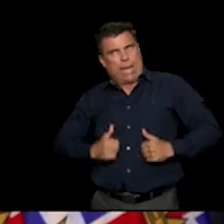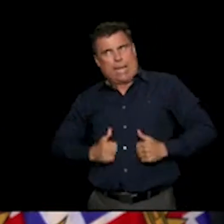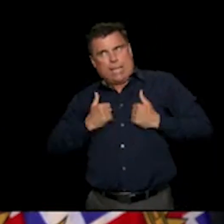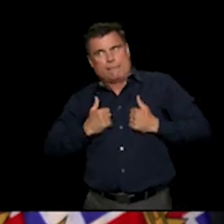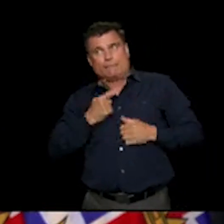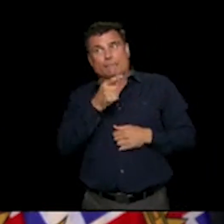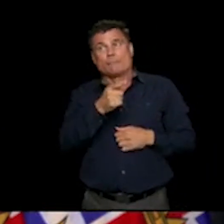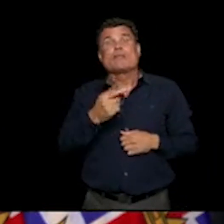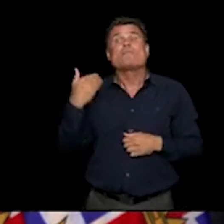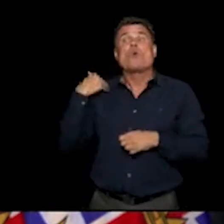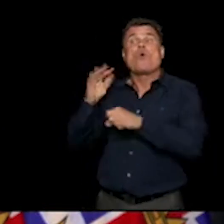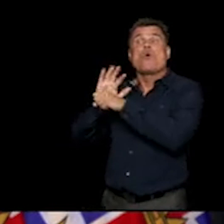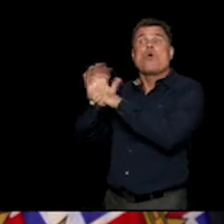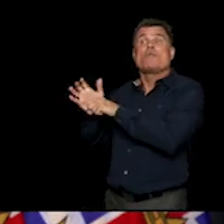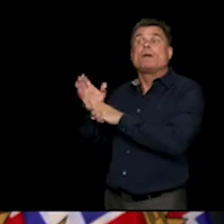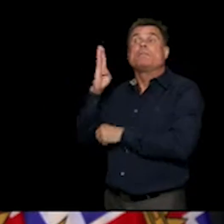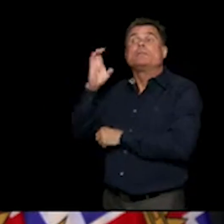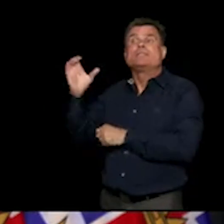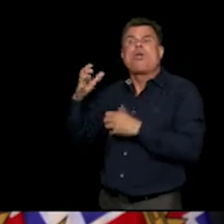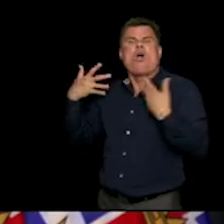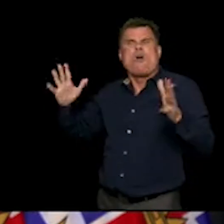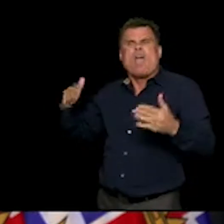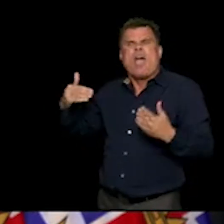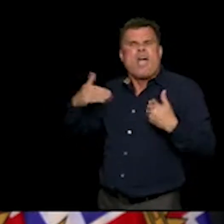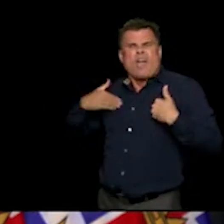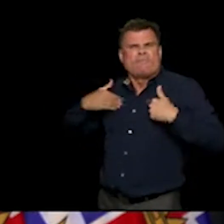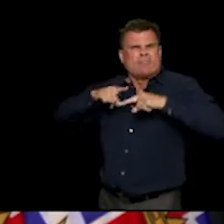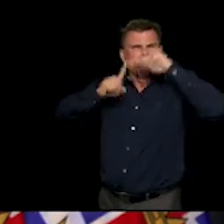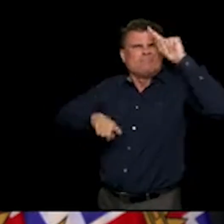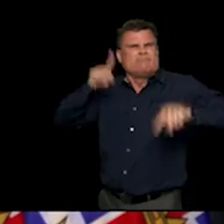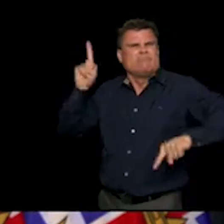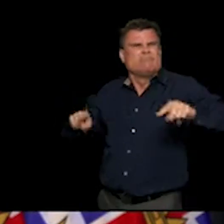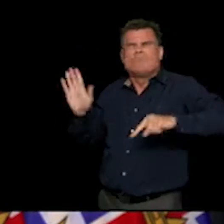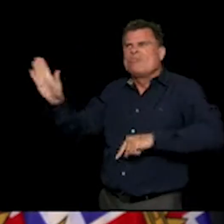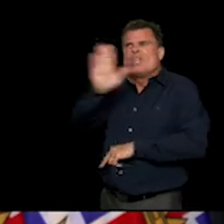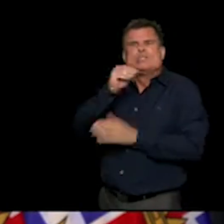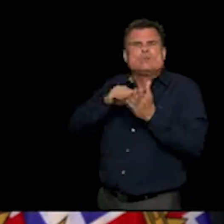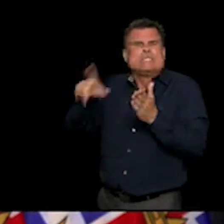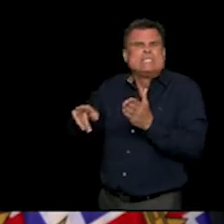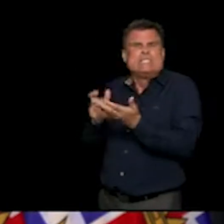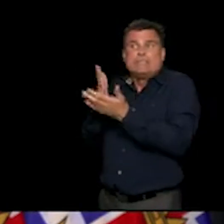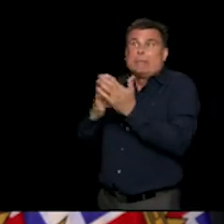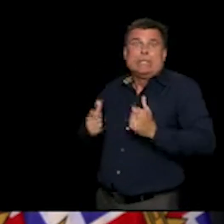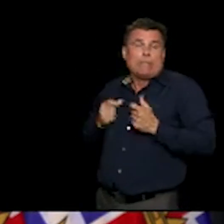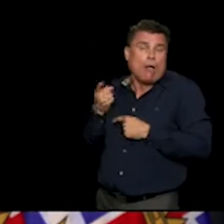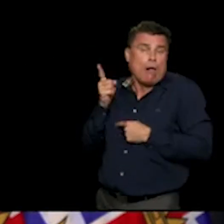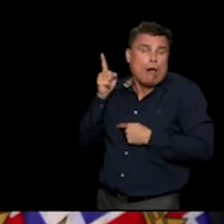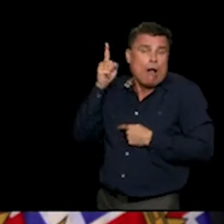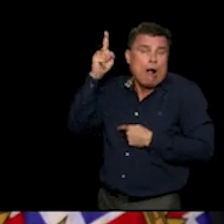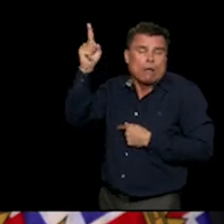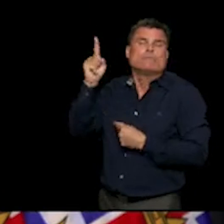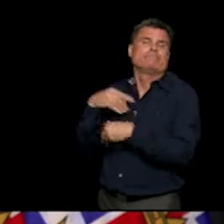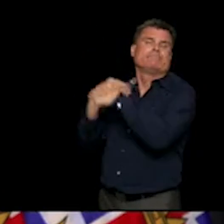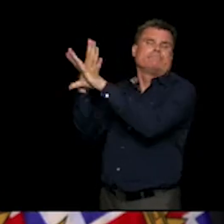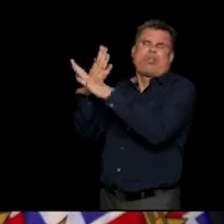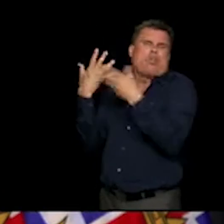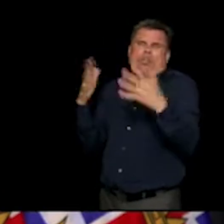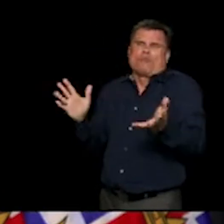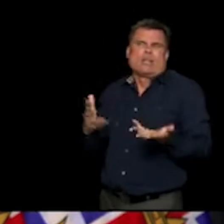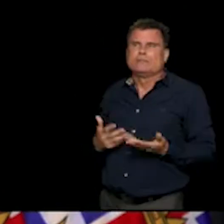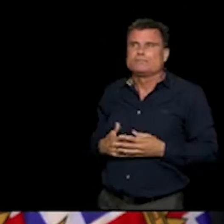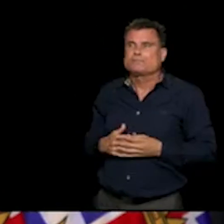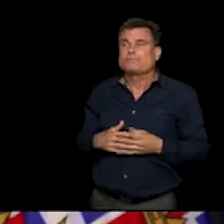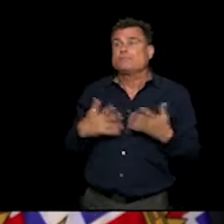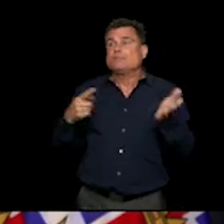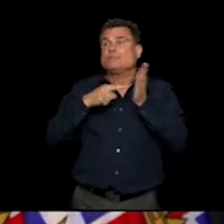different parts of the province because it always does. That's the great diversity of education in BC. We wouldn't seek to